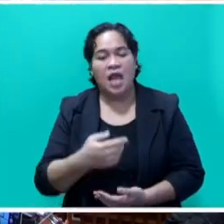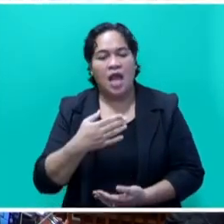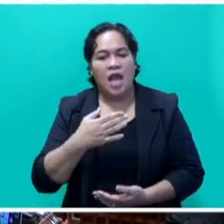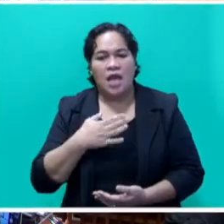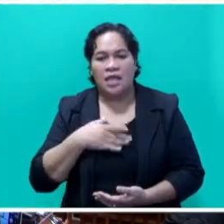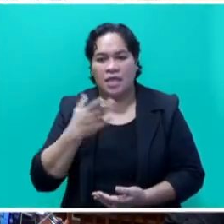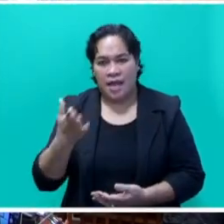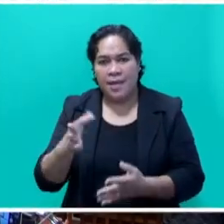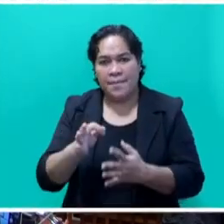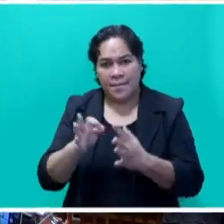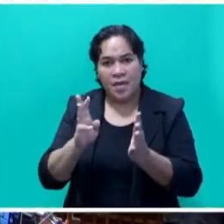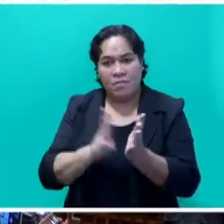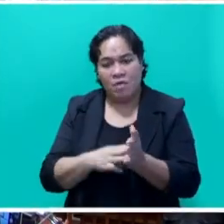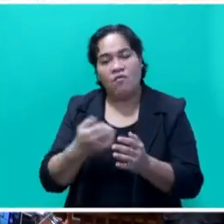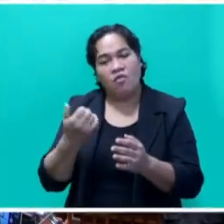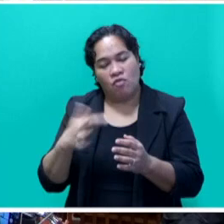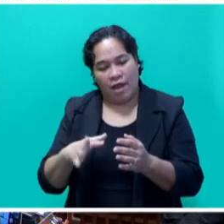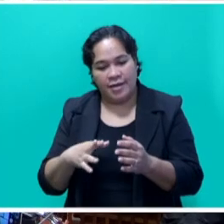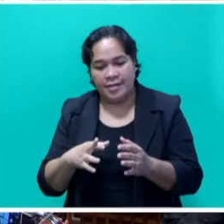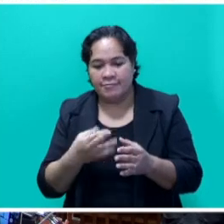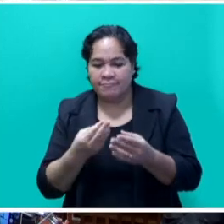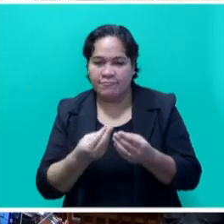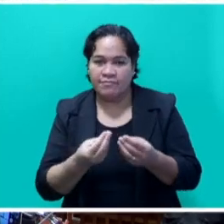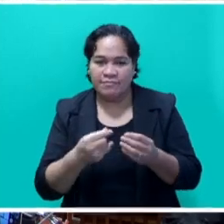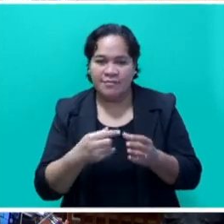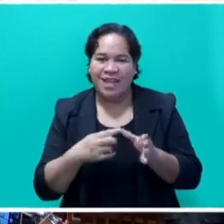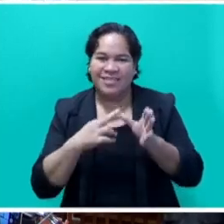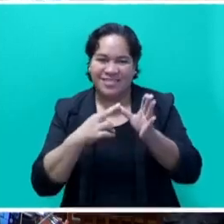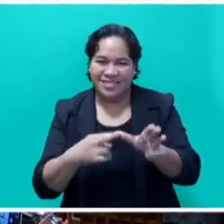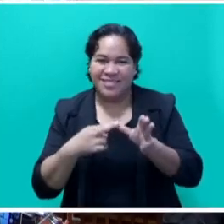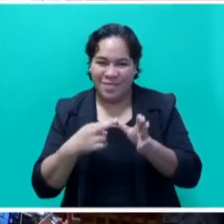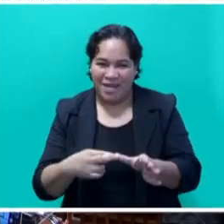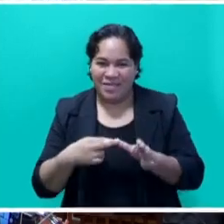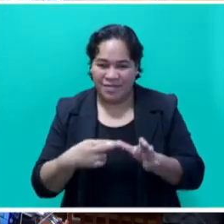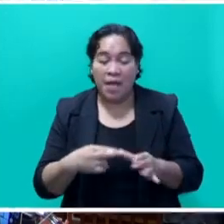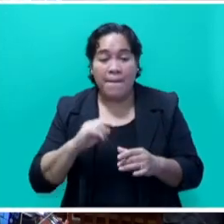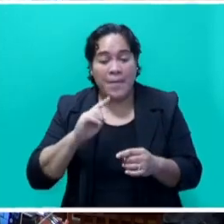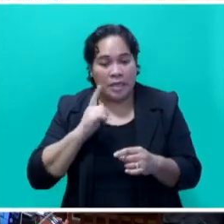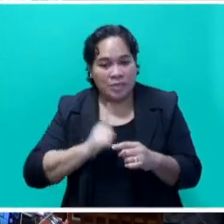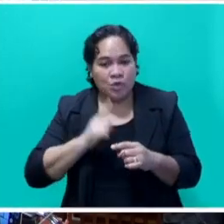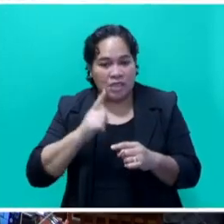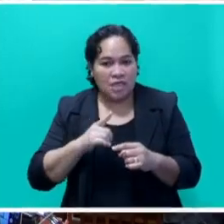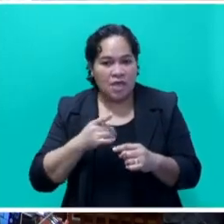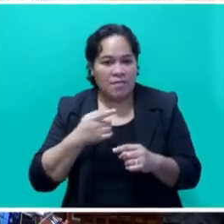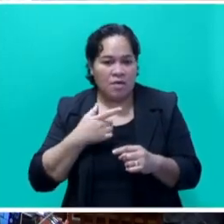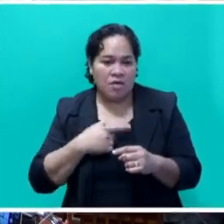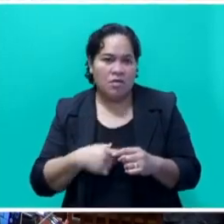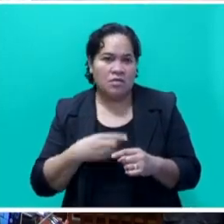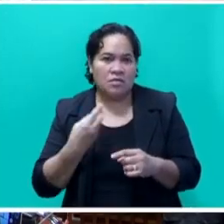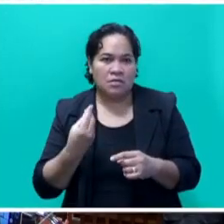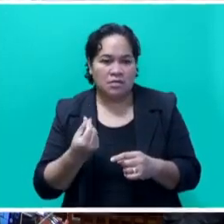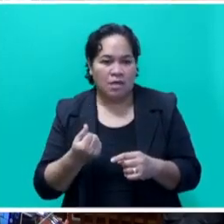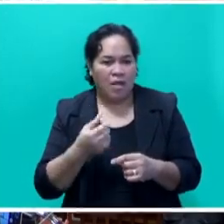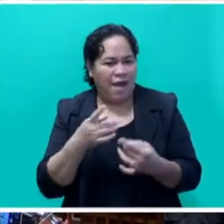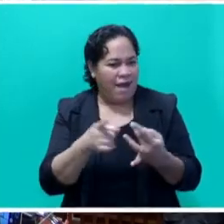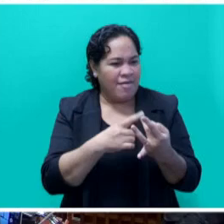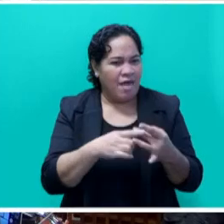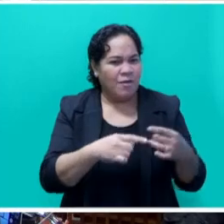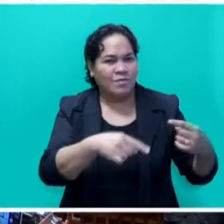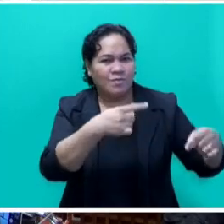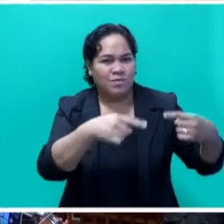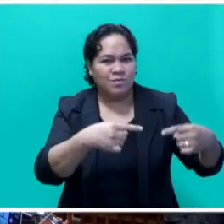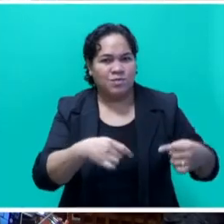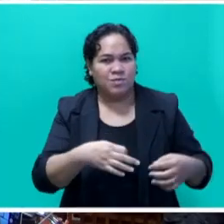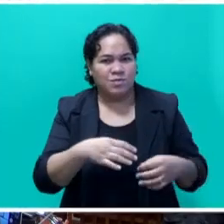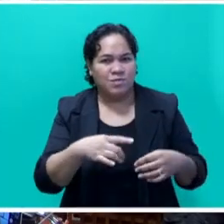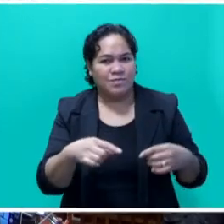has actually addressed many of the issues that I wanted to talk about, but just very quickly in respect of what some of the opposition members had said.